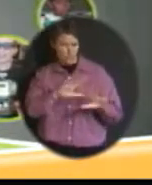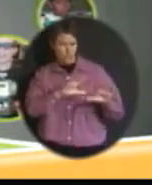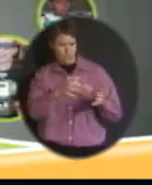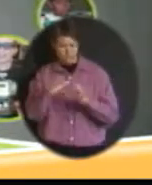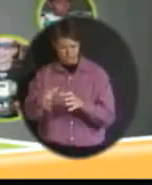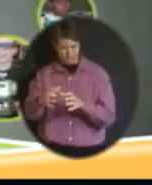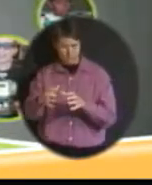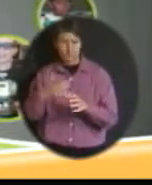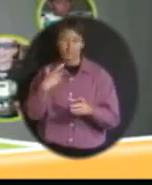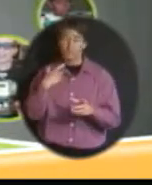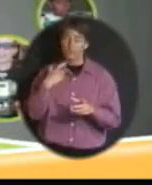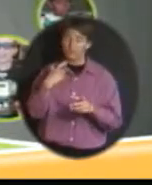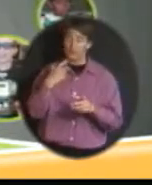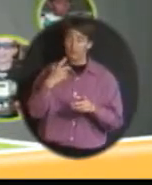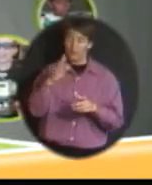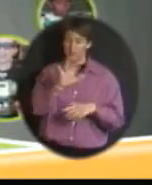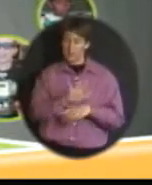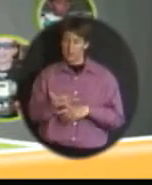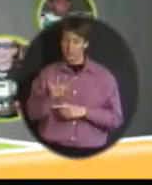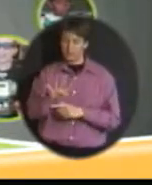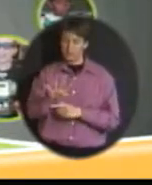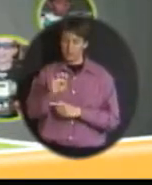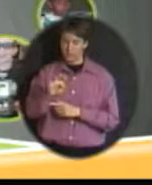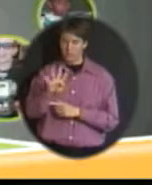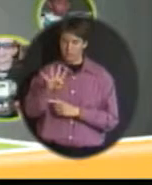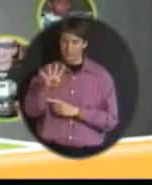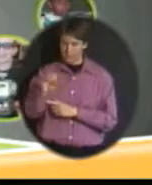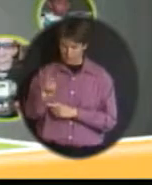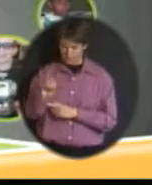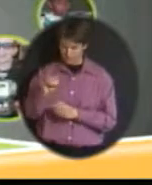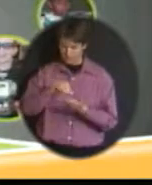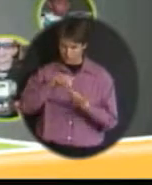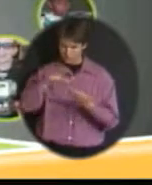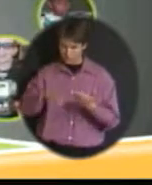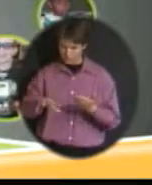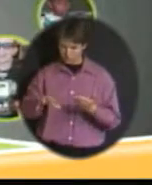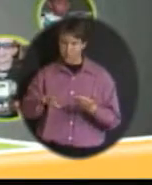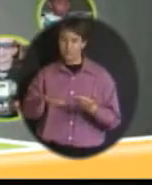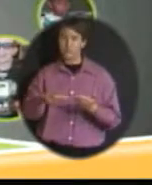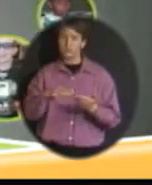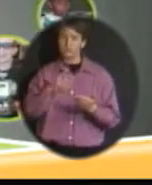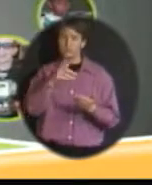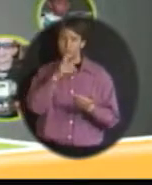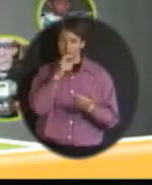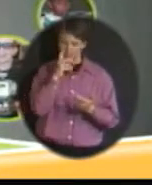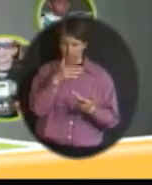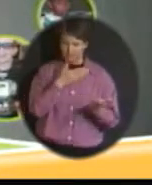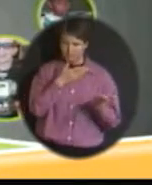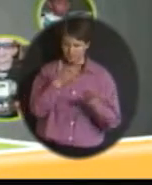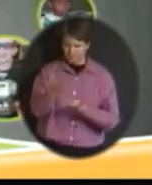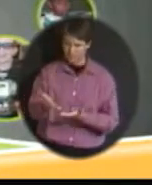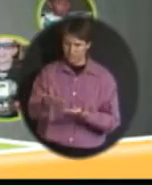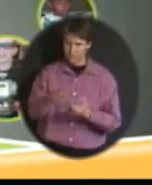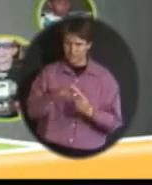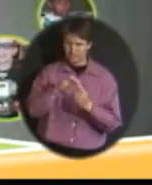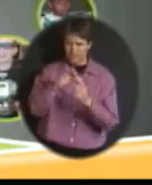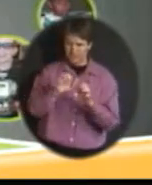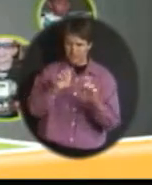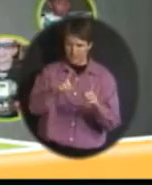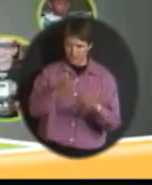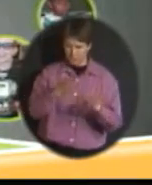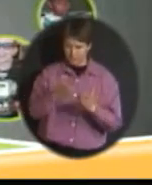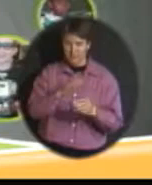of a few days ago, we had approximately 440 students identified that would be receiving special education services this summer, and